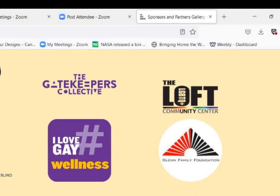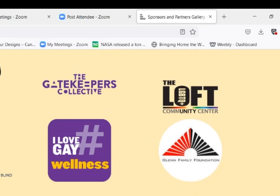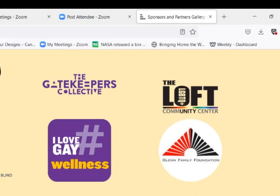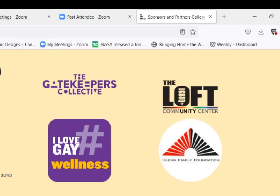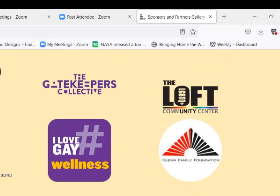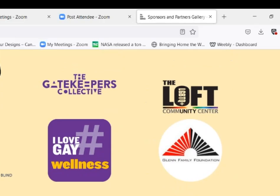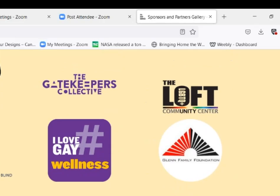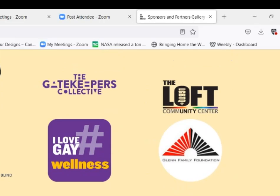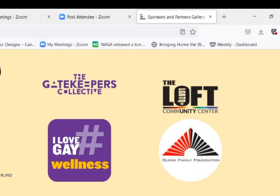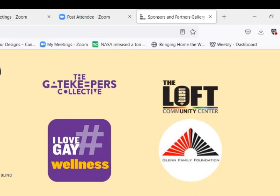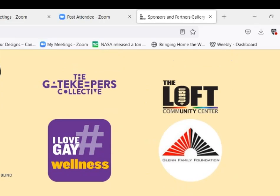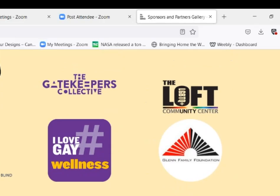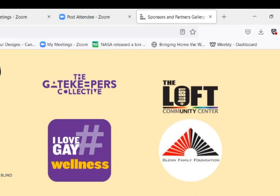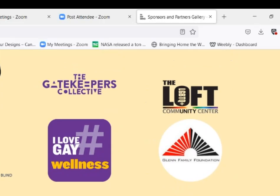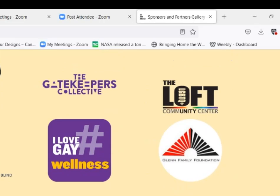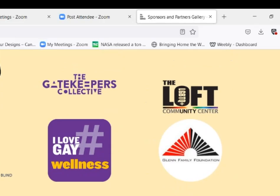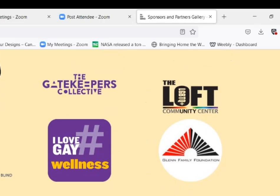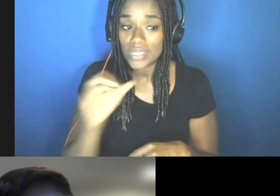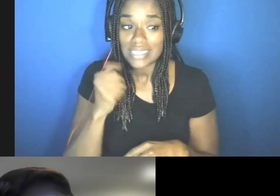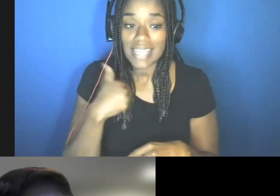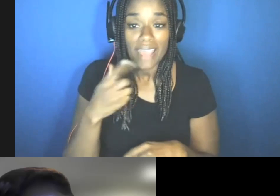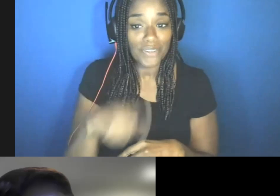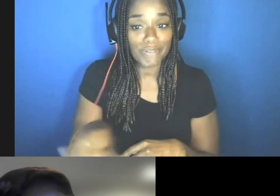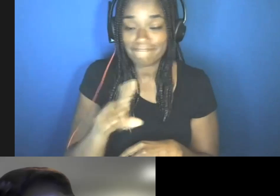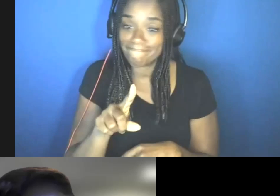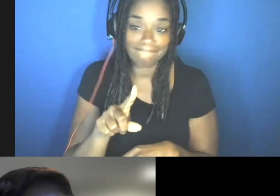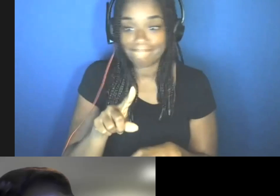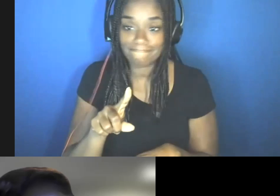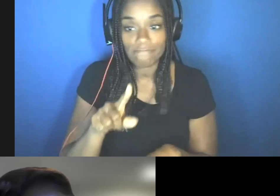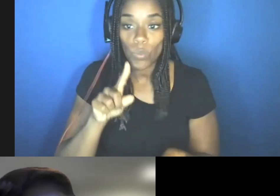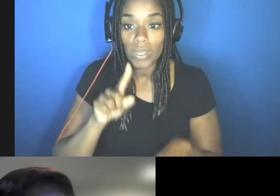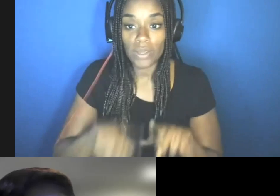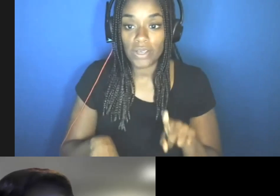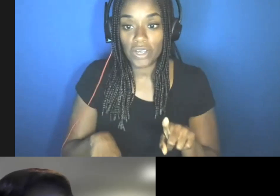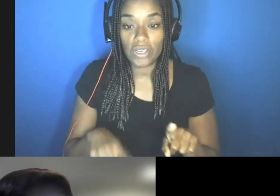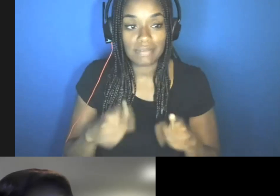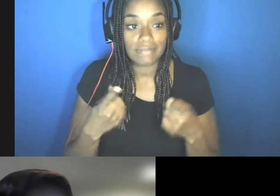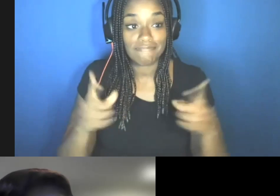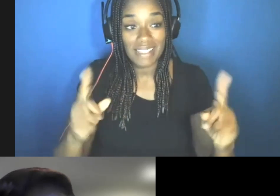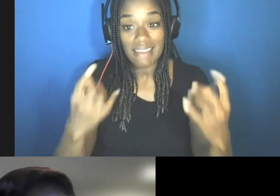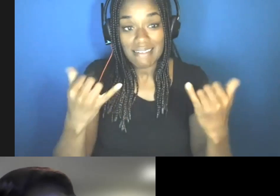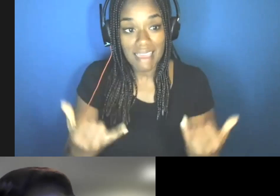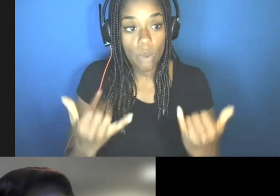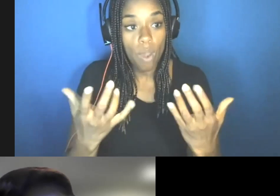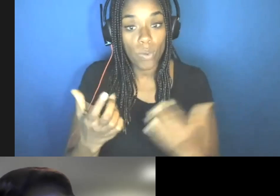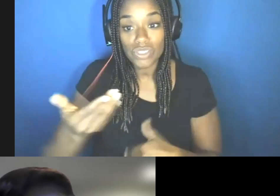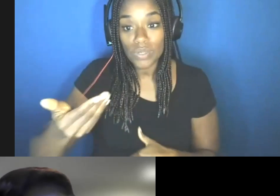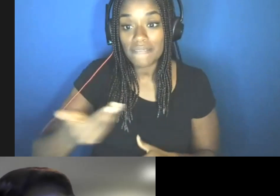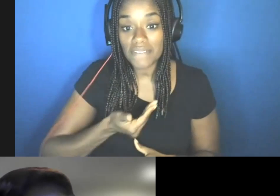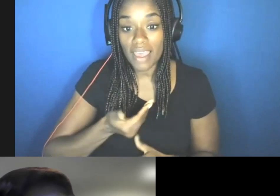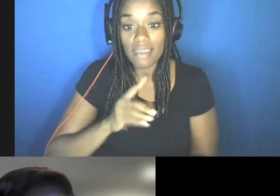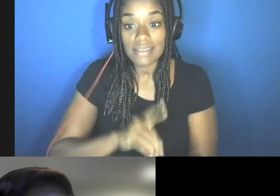success. Without you, we wouldn't have been able to do it. I would now like to invite